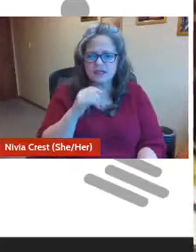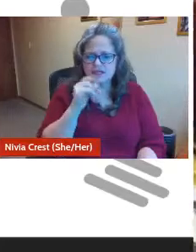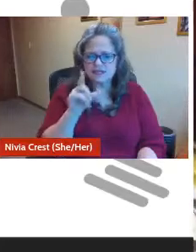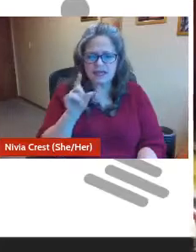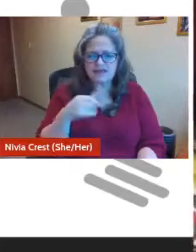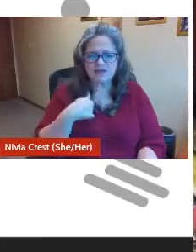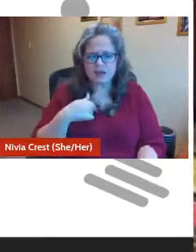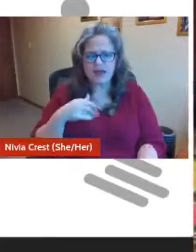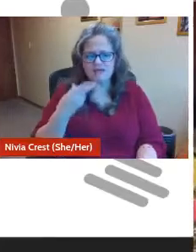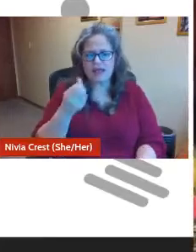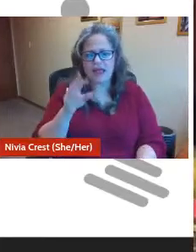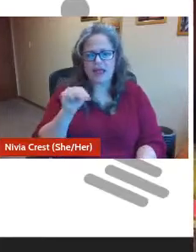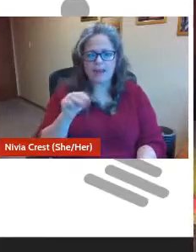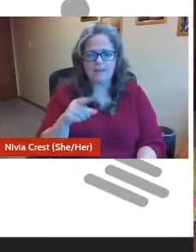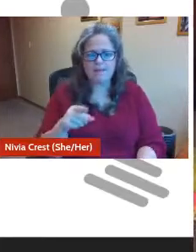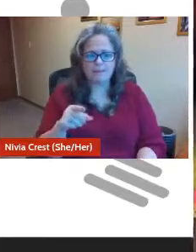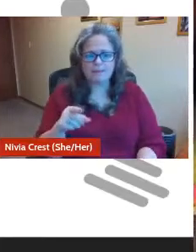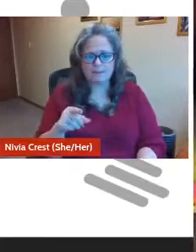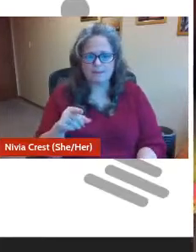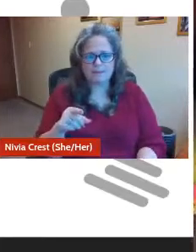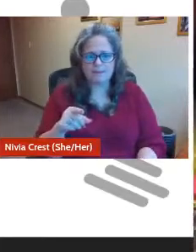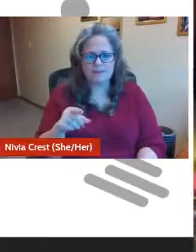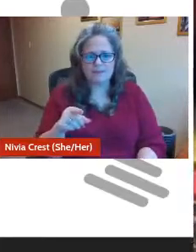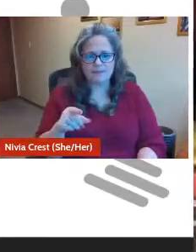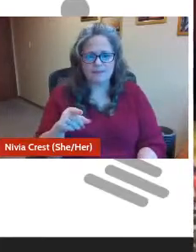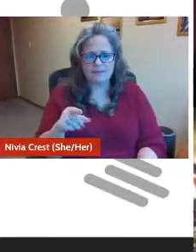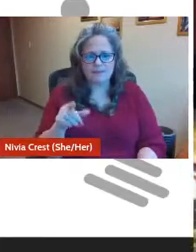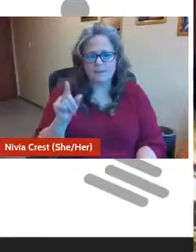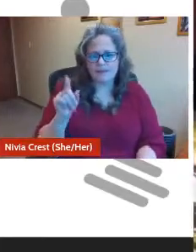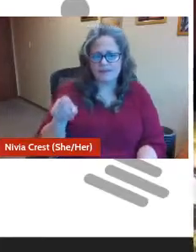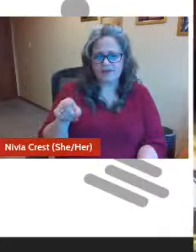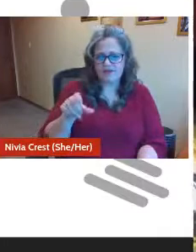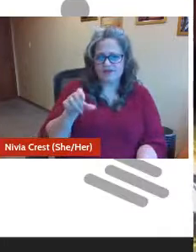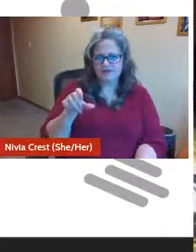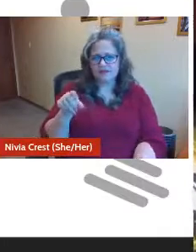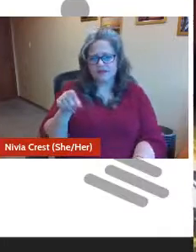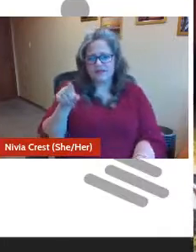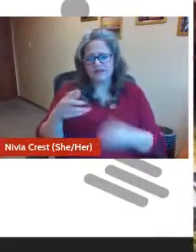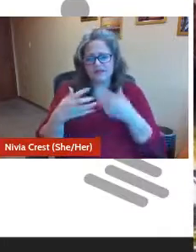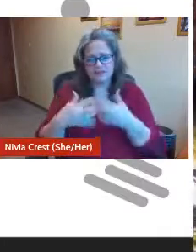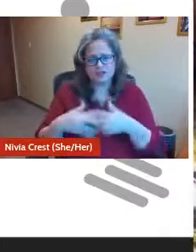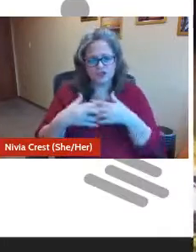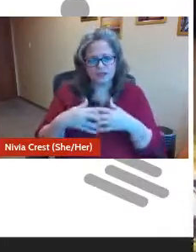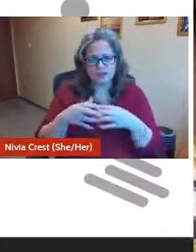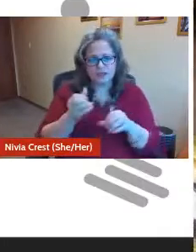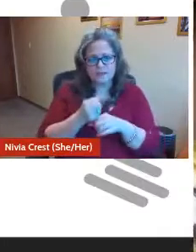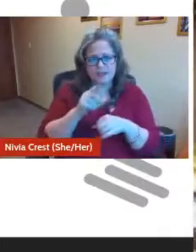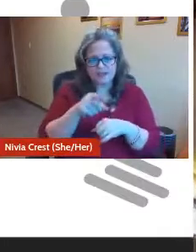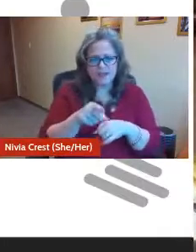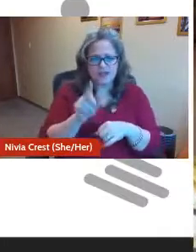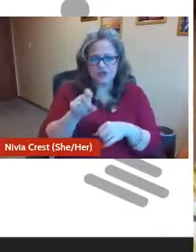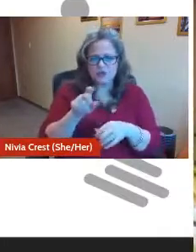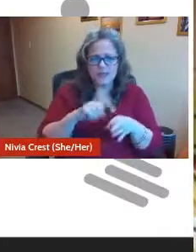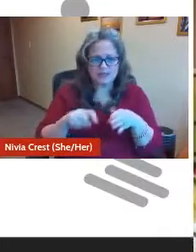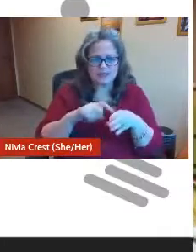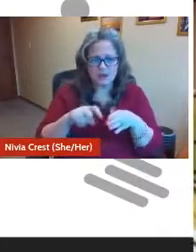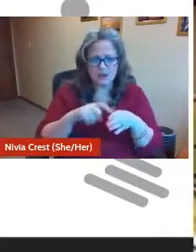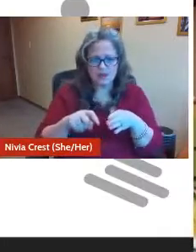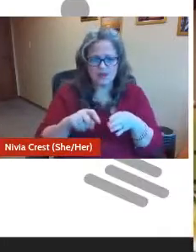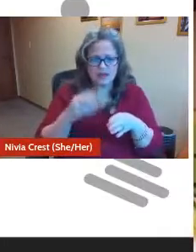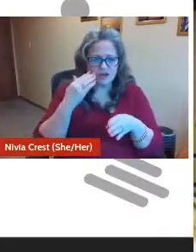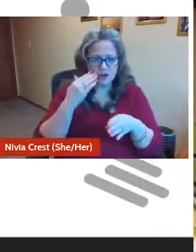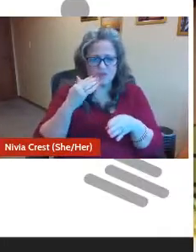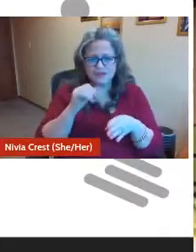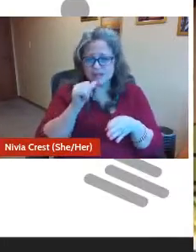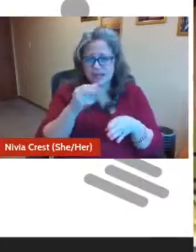Because this right hand done, the serger done made it within. You can sew it. And not knowing that that's a